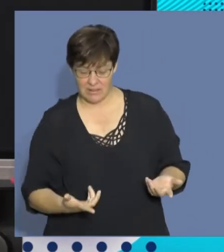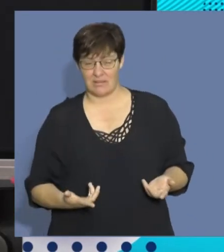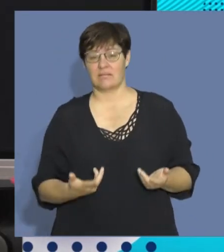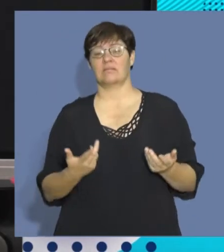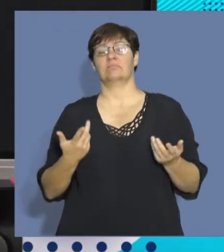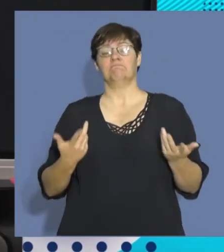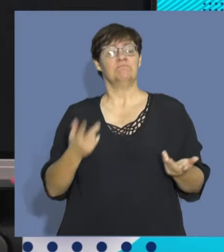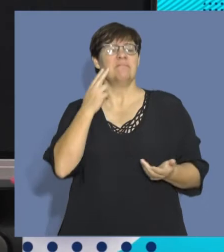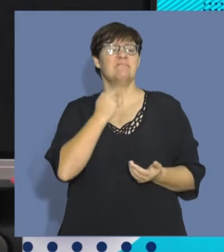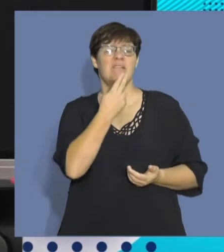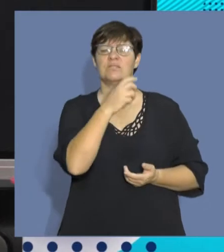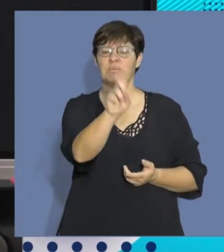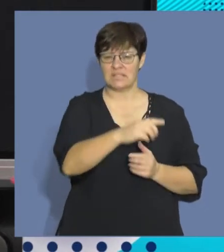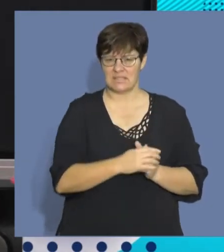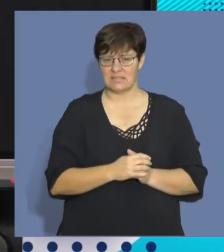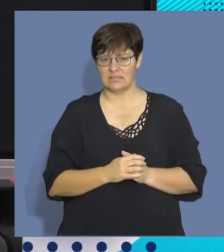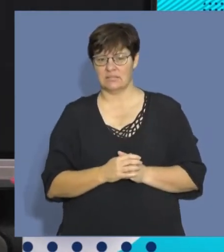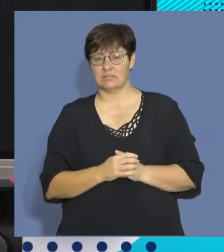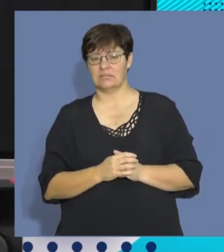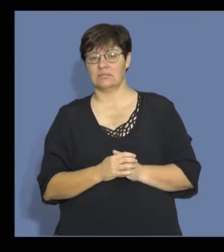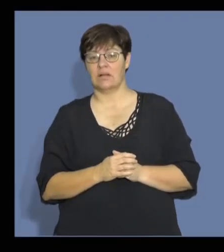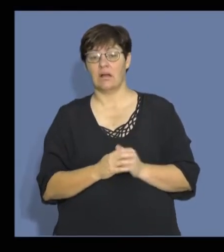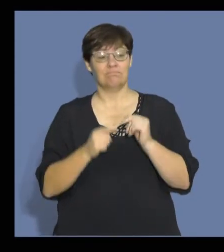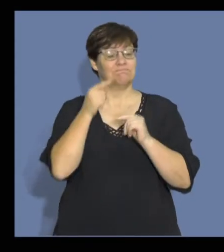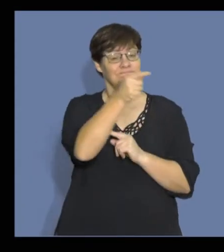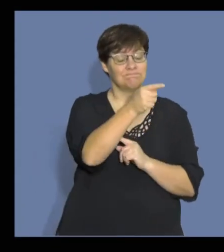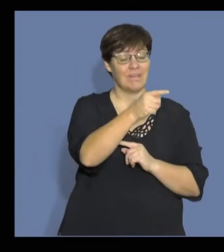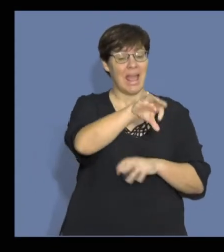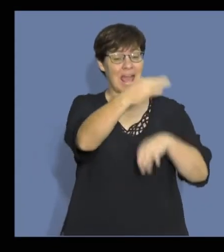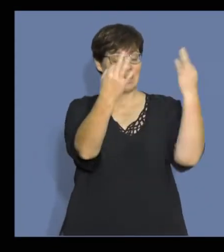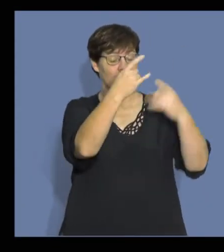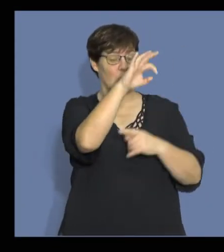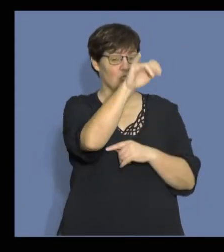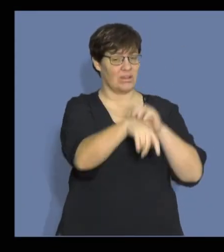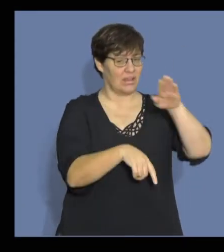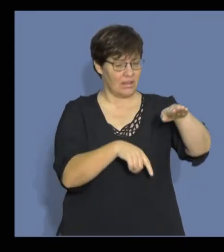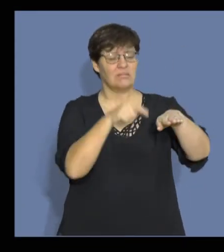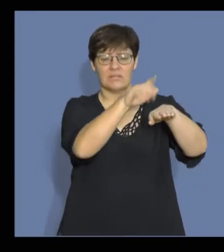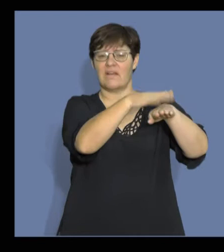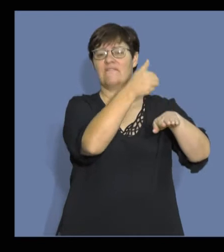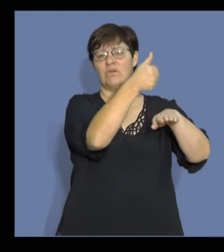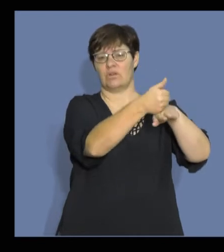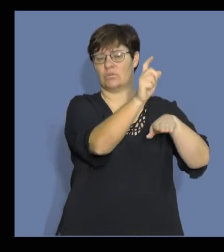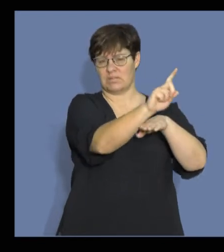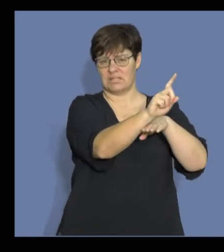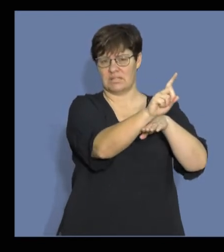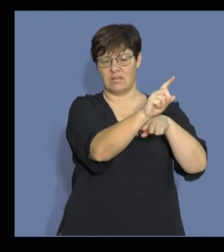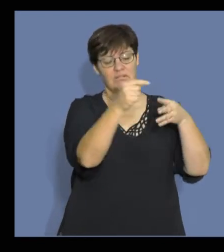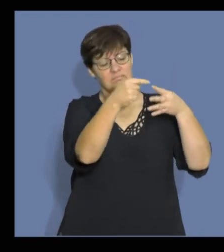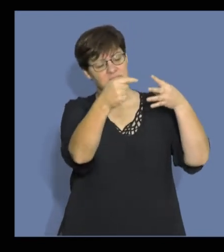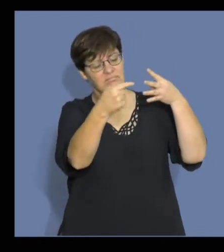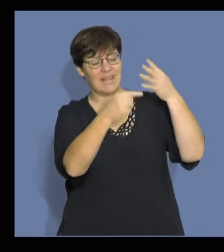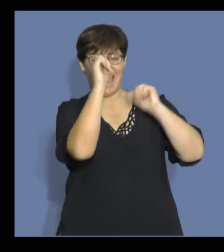what's also nice about analytical geometry is that analytical geometry is the foundation of a significant portion